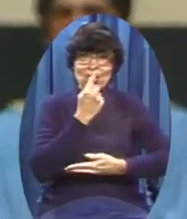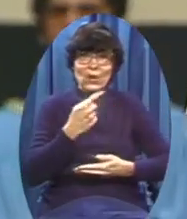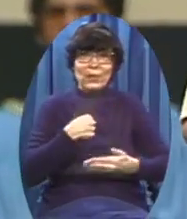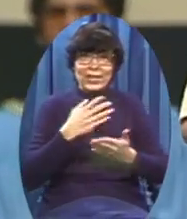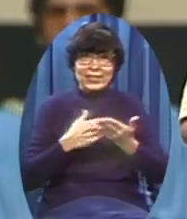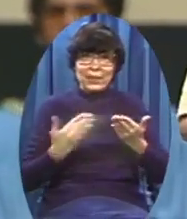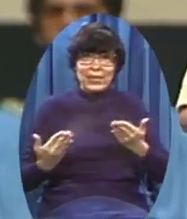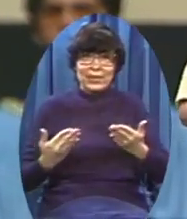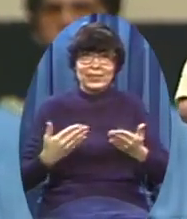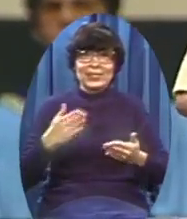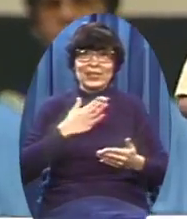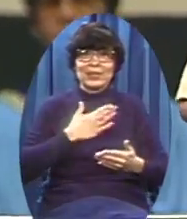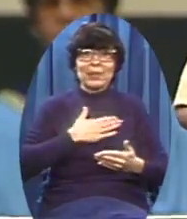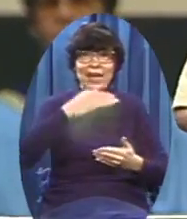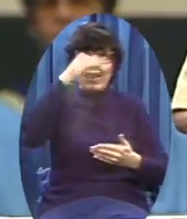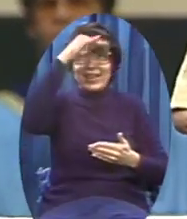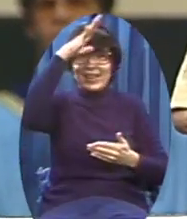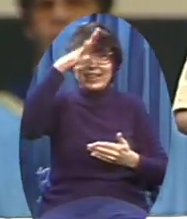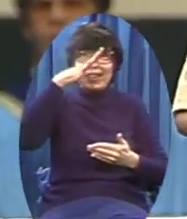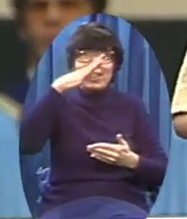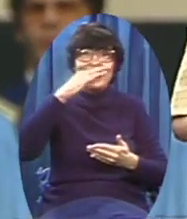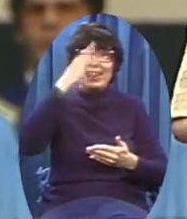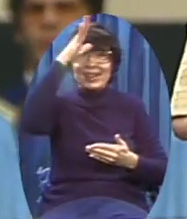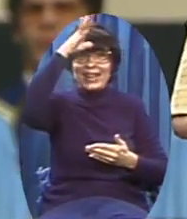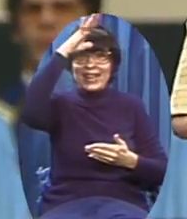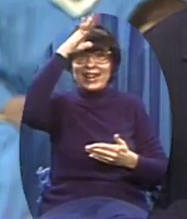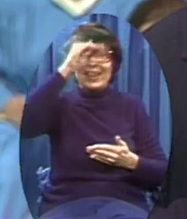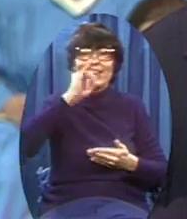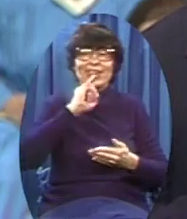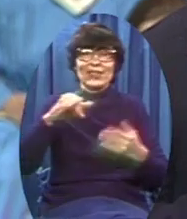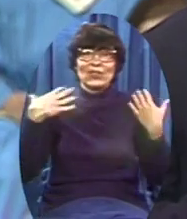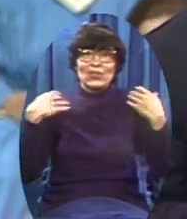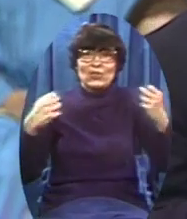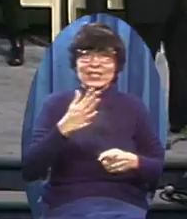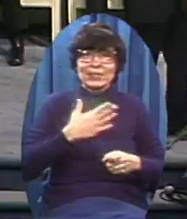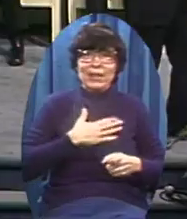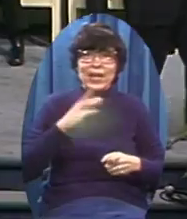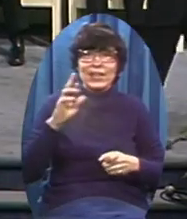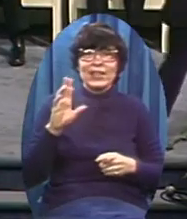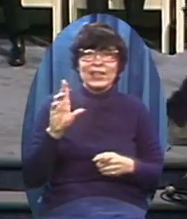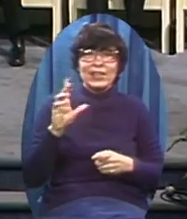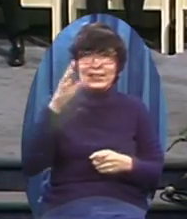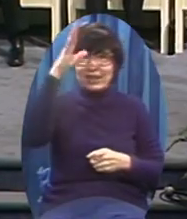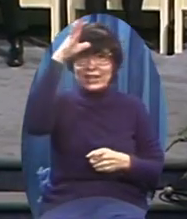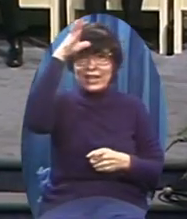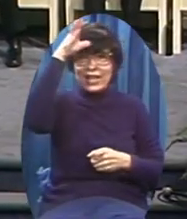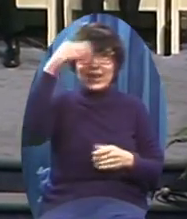He said, my daddy is stronger than you are, preacher. That's right. Is that what you said? Here you go,